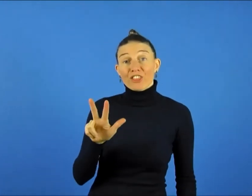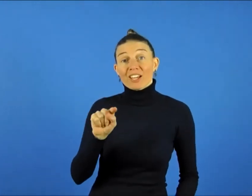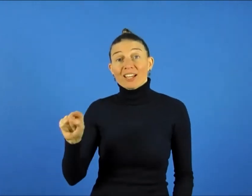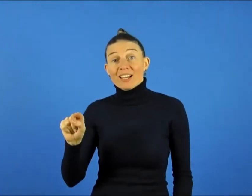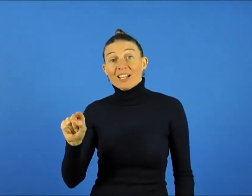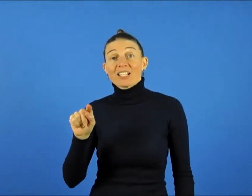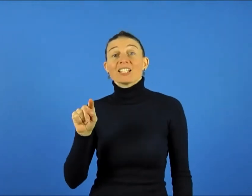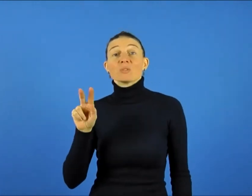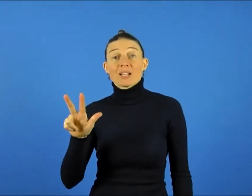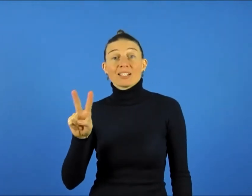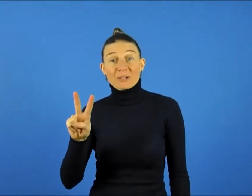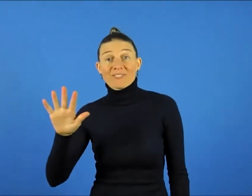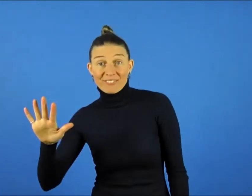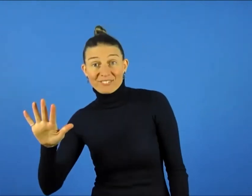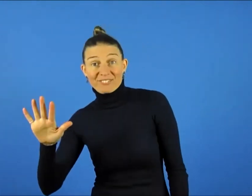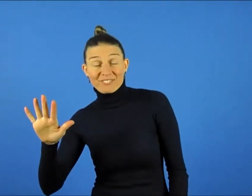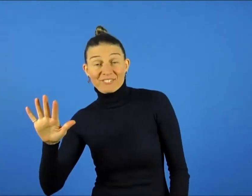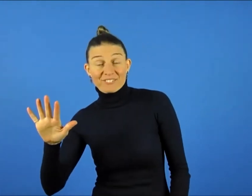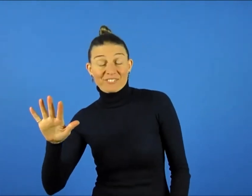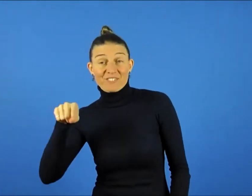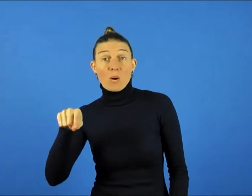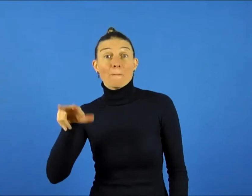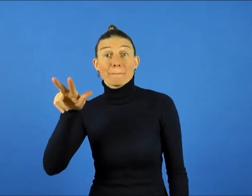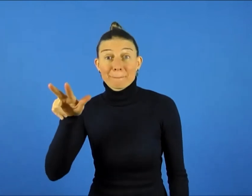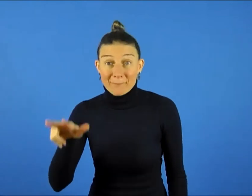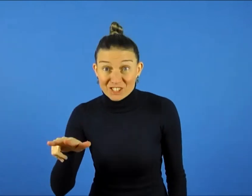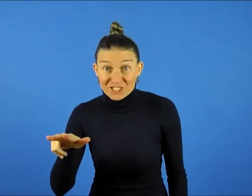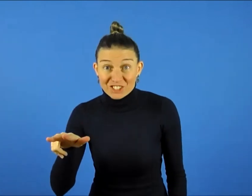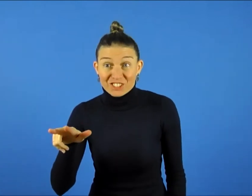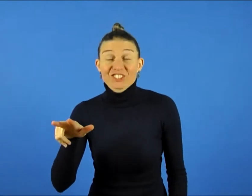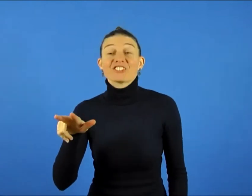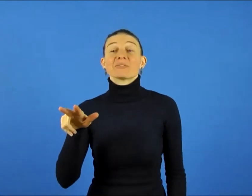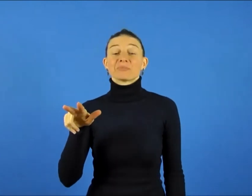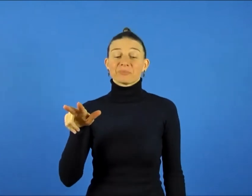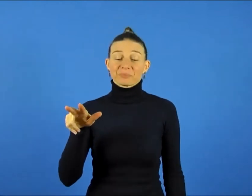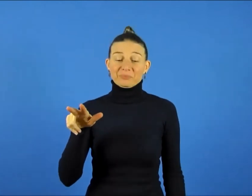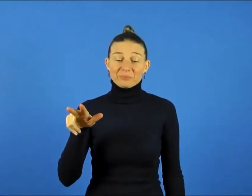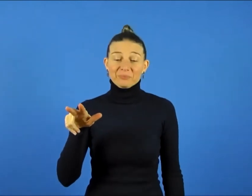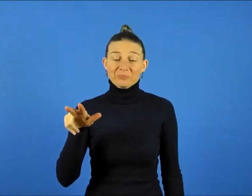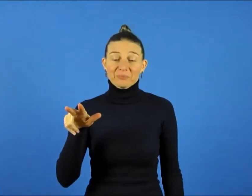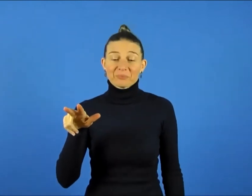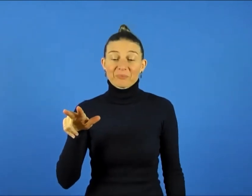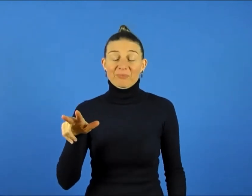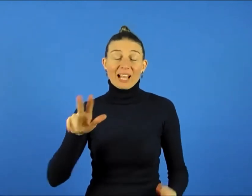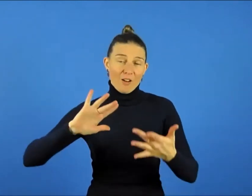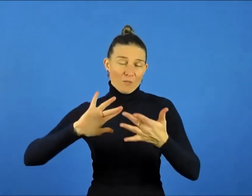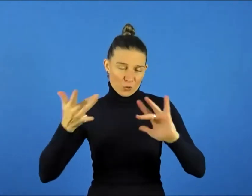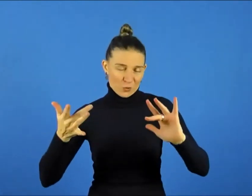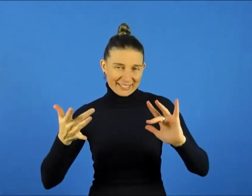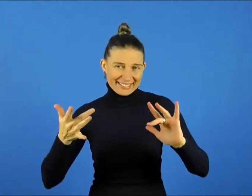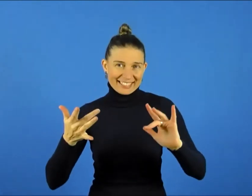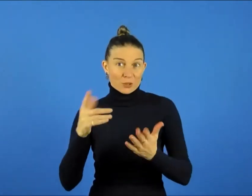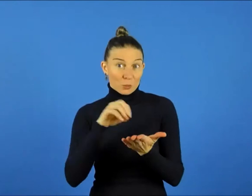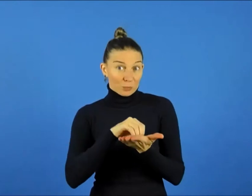24, and 25th of March virtually So please take good note on these